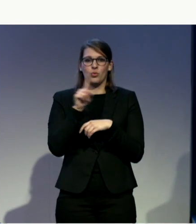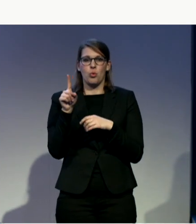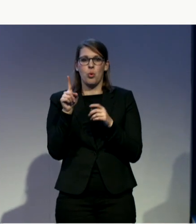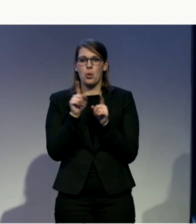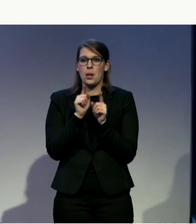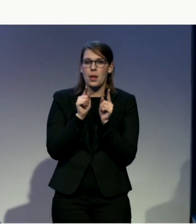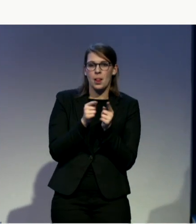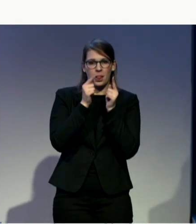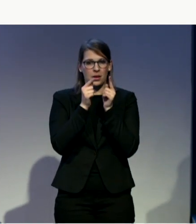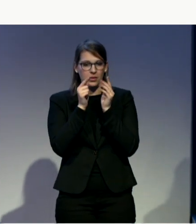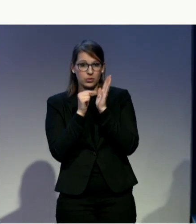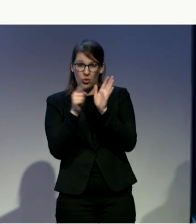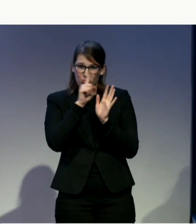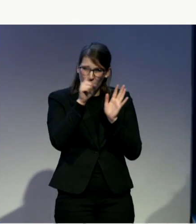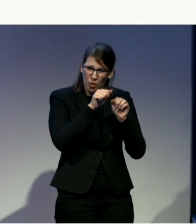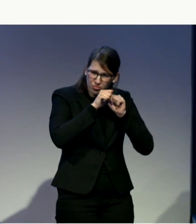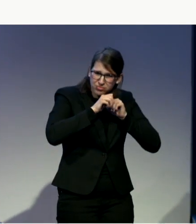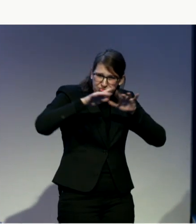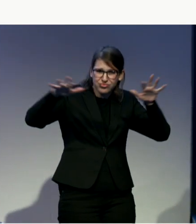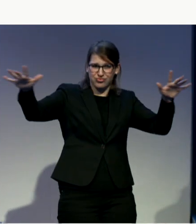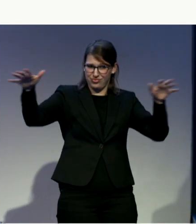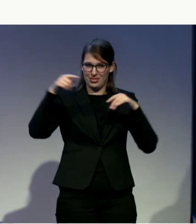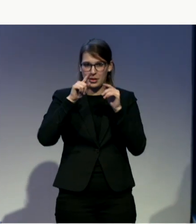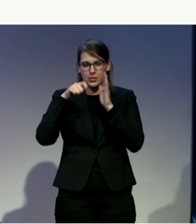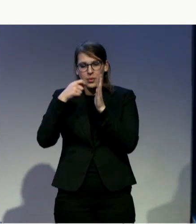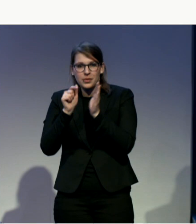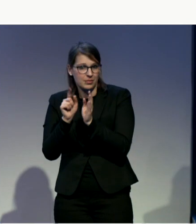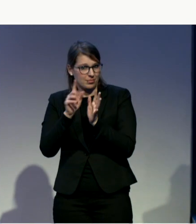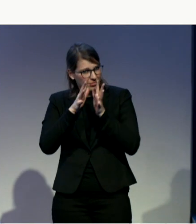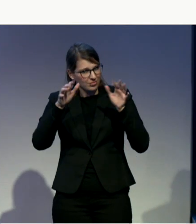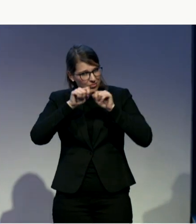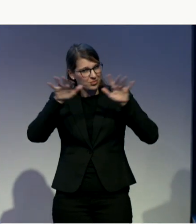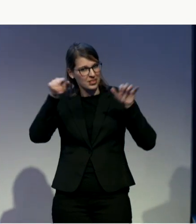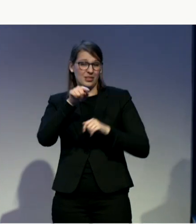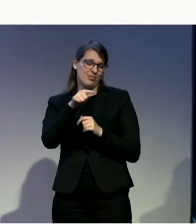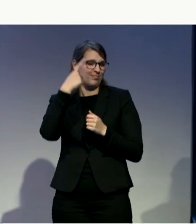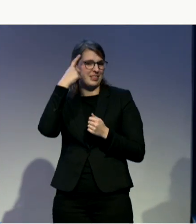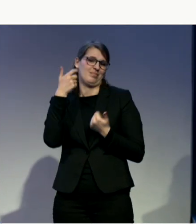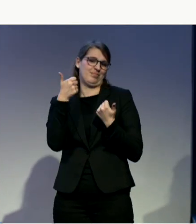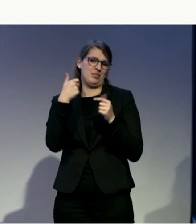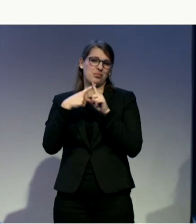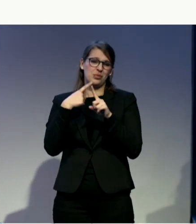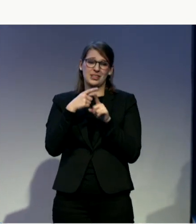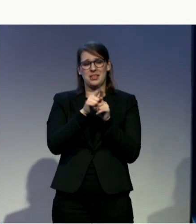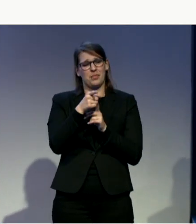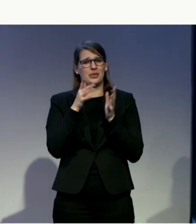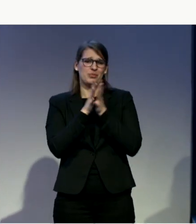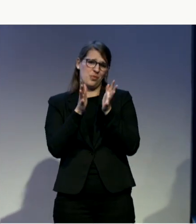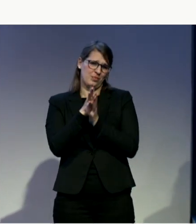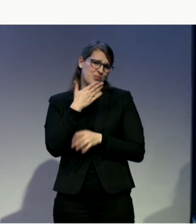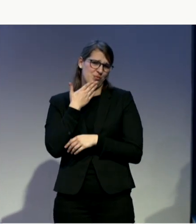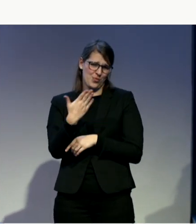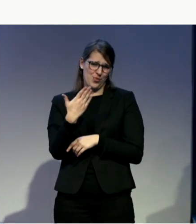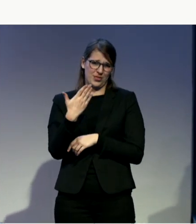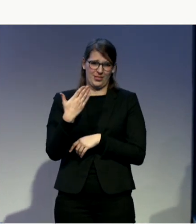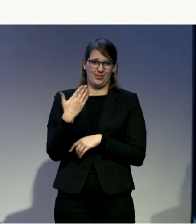something about having the perfect story, and there is also something about having a story which is good enough but can reach a lot